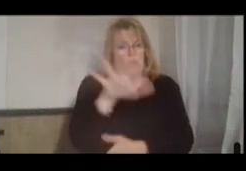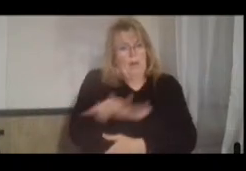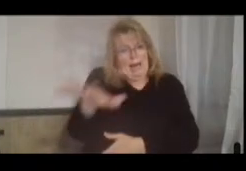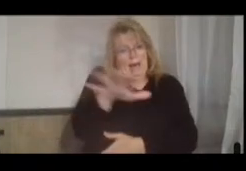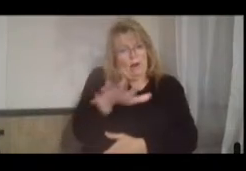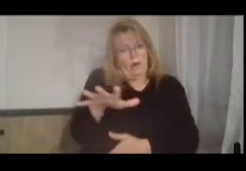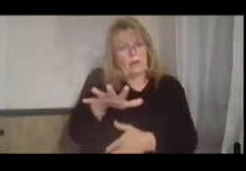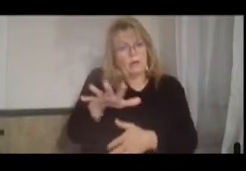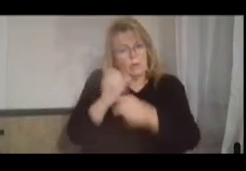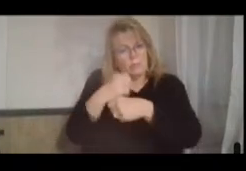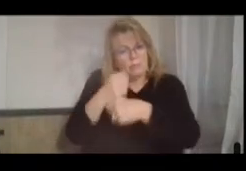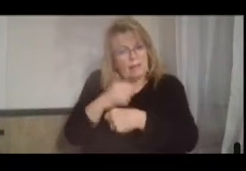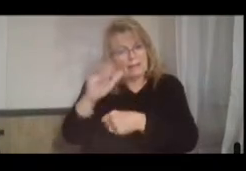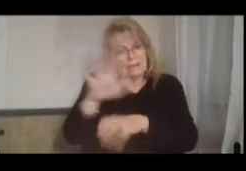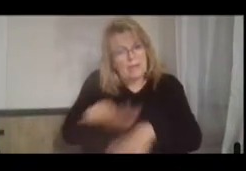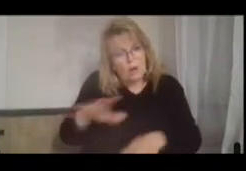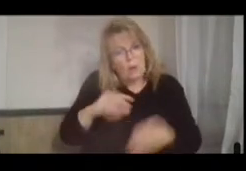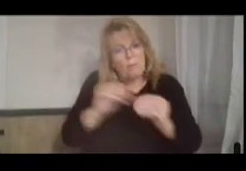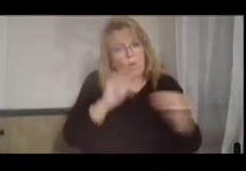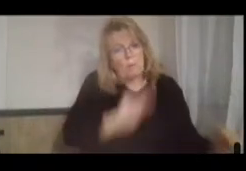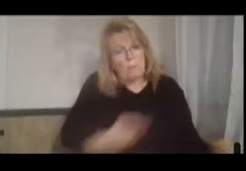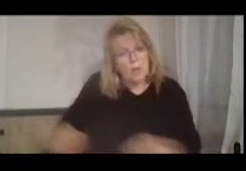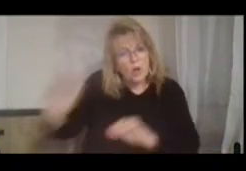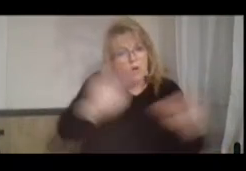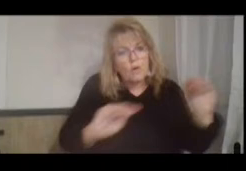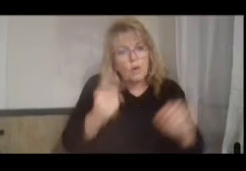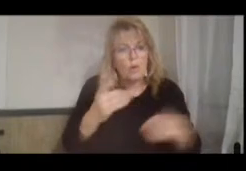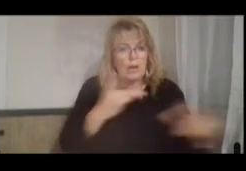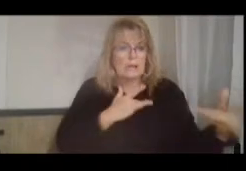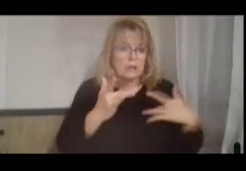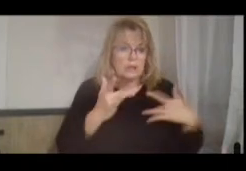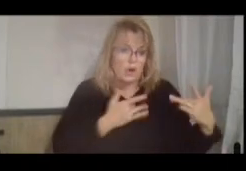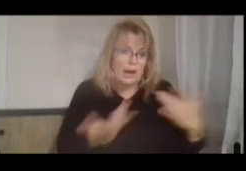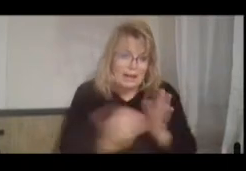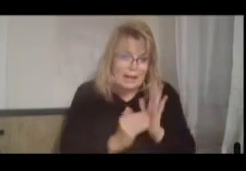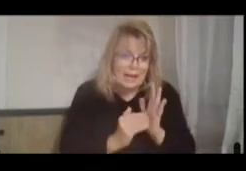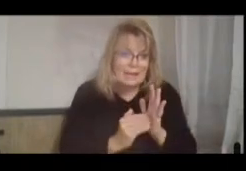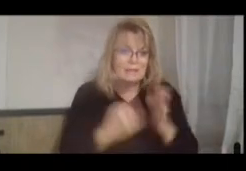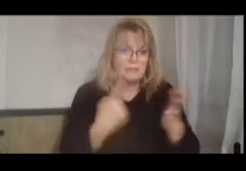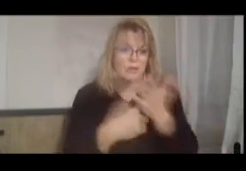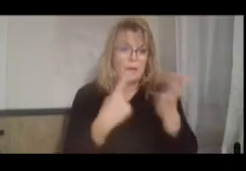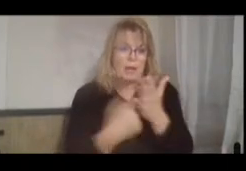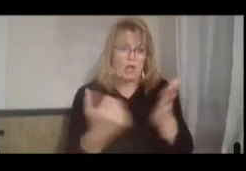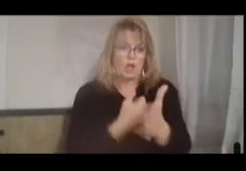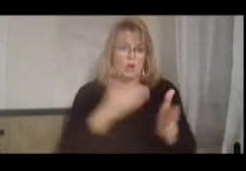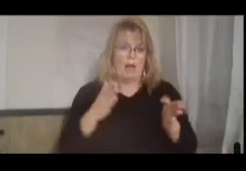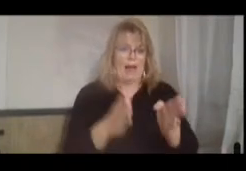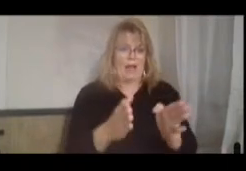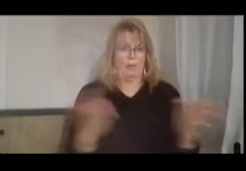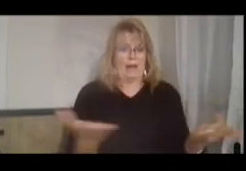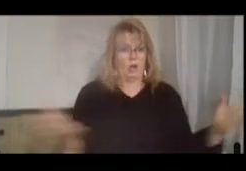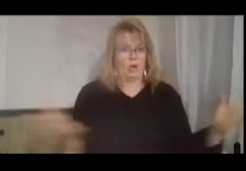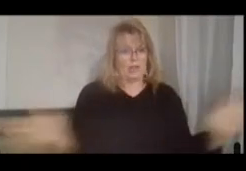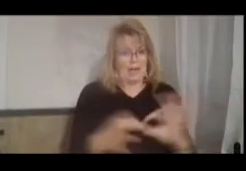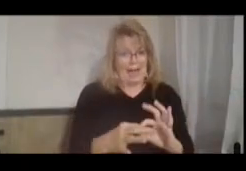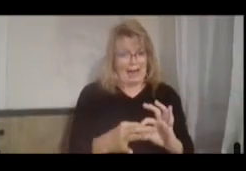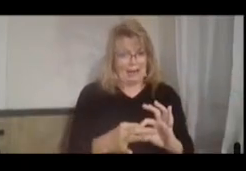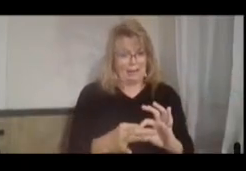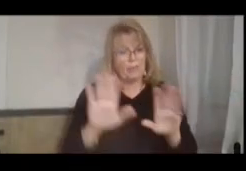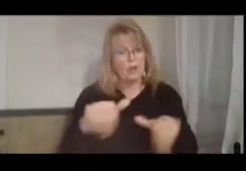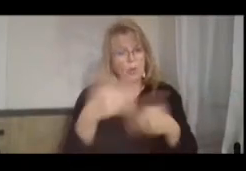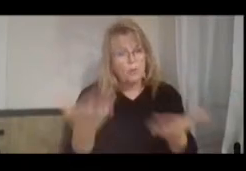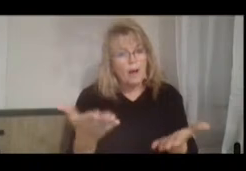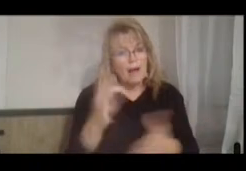will provide more maneuvering. One of the concerns, again, we're talking about a new alleyway here to connect up to provide Fountain